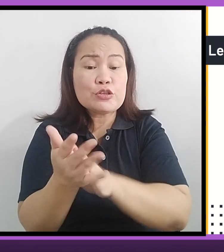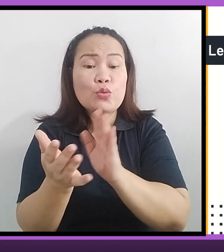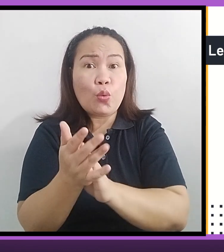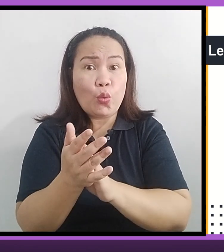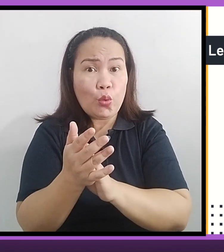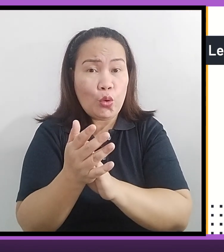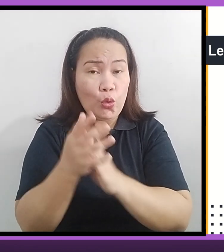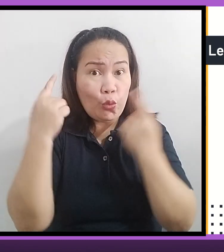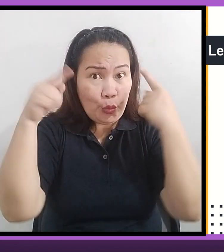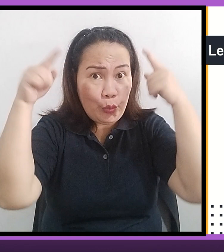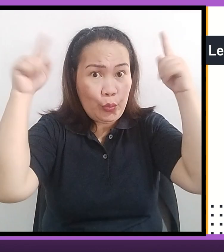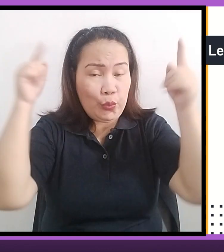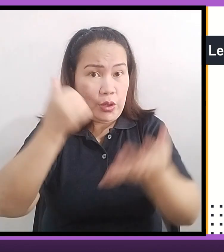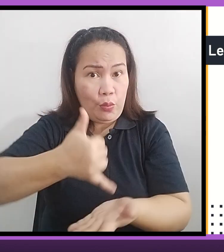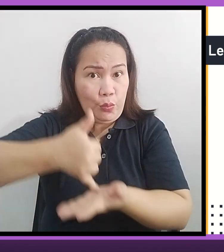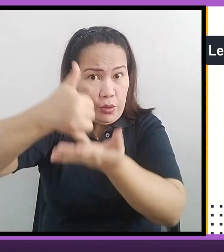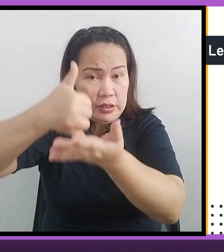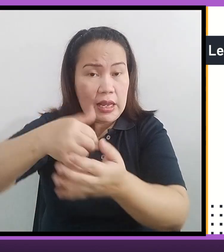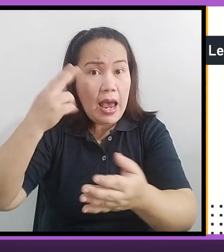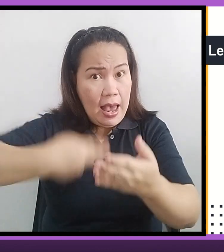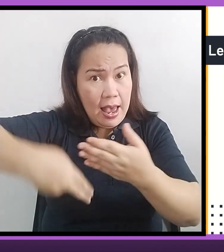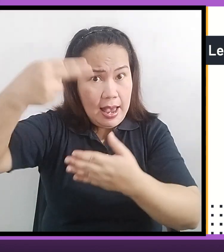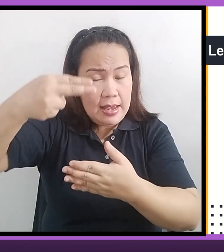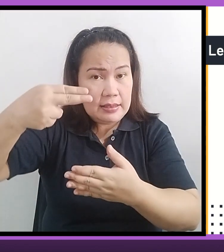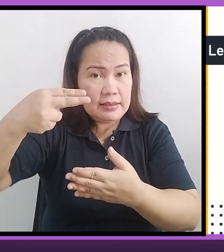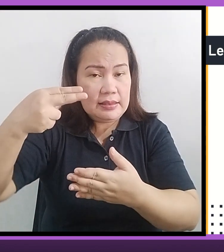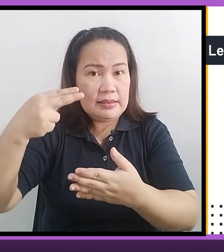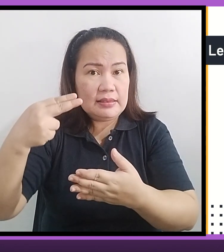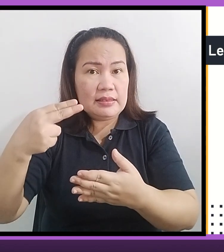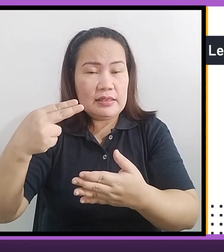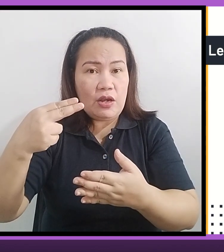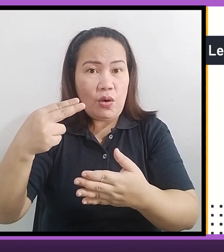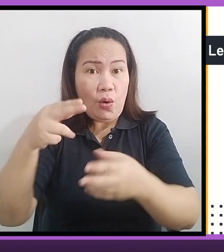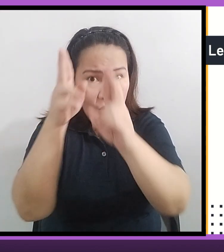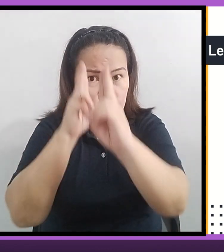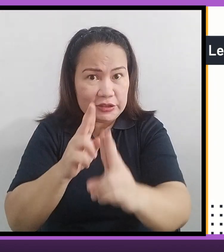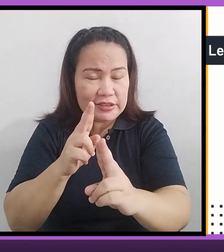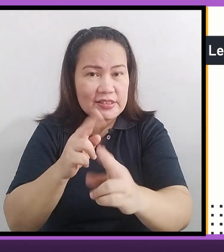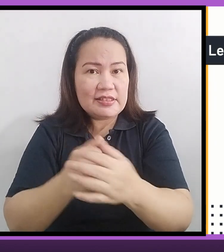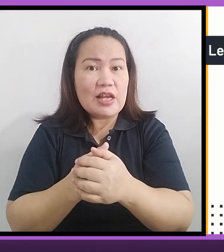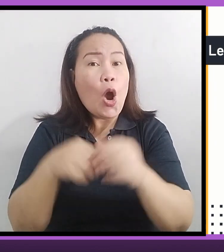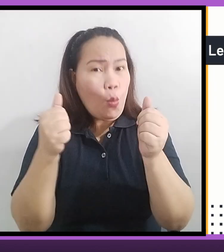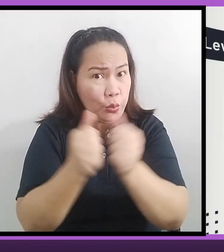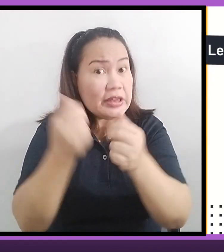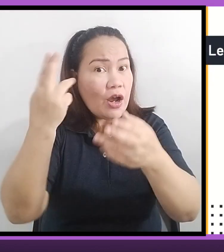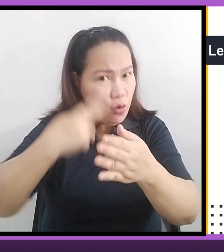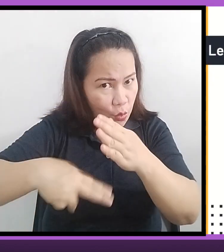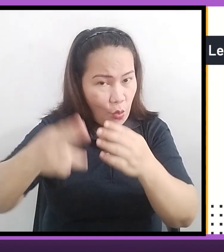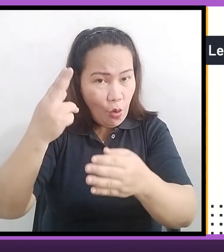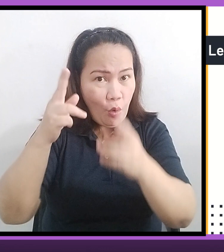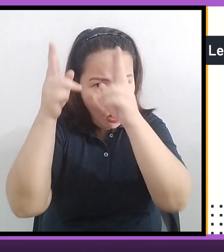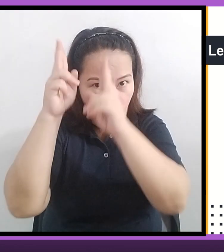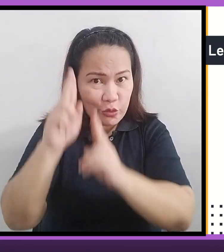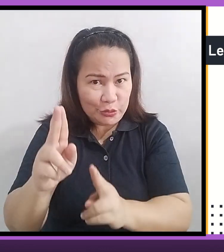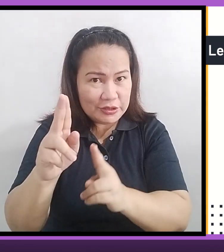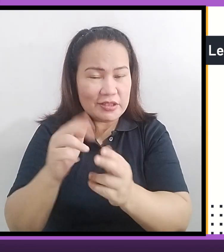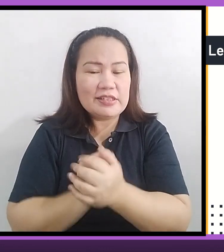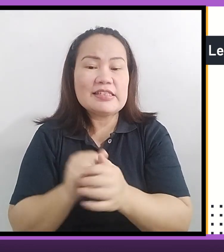meron tayong with highest honors, with high honors, and with honors.